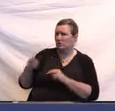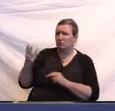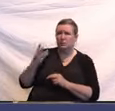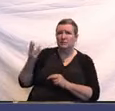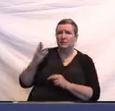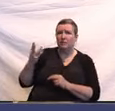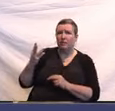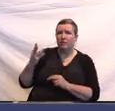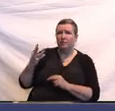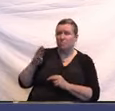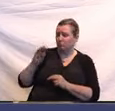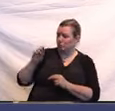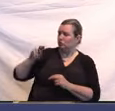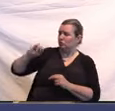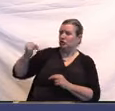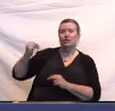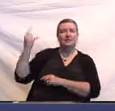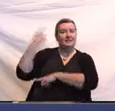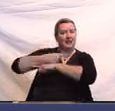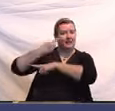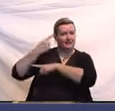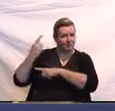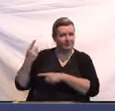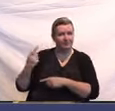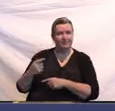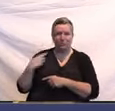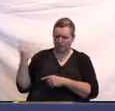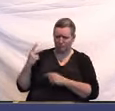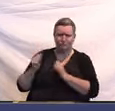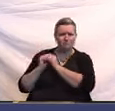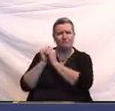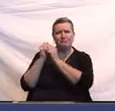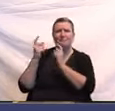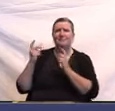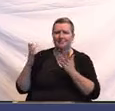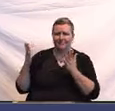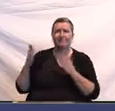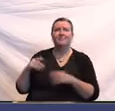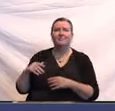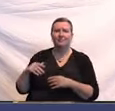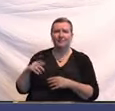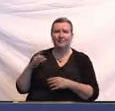together up at University Hospital where we were a year ago on December 15th.